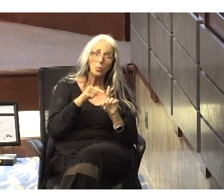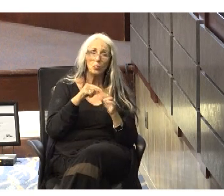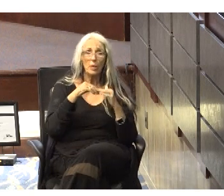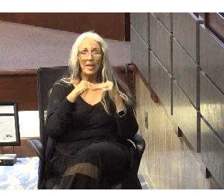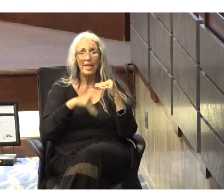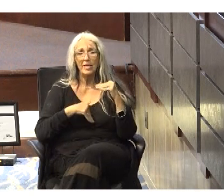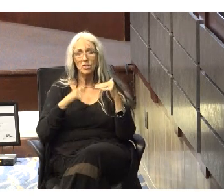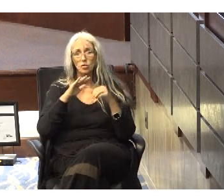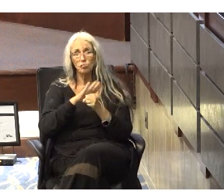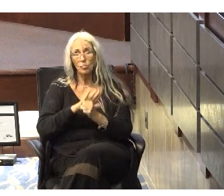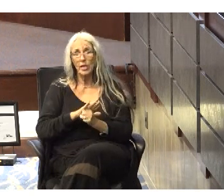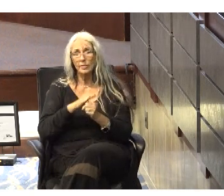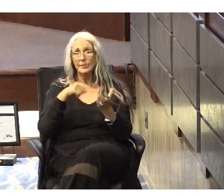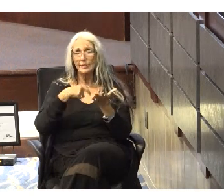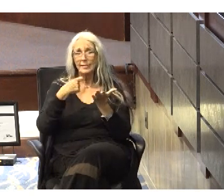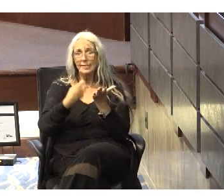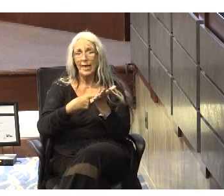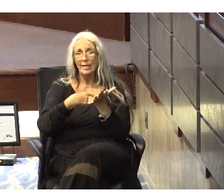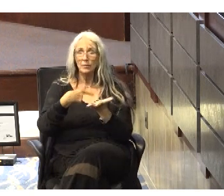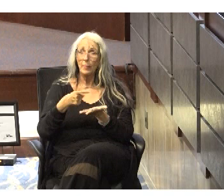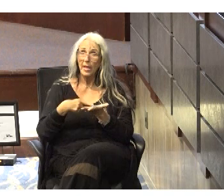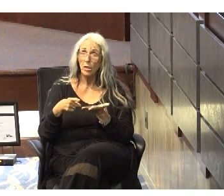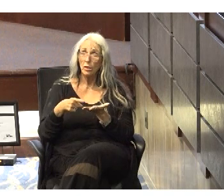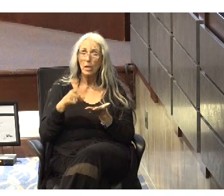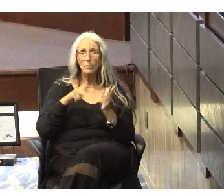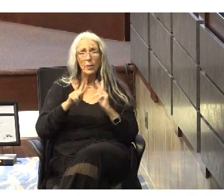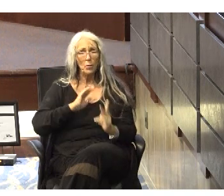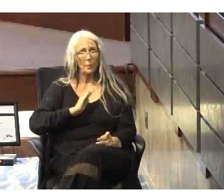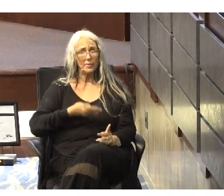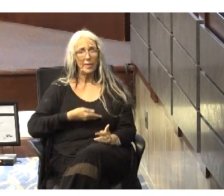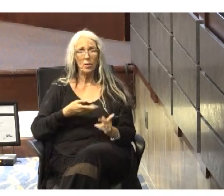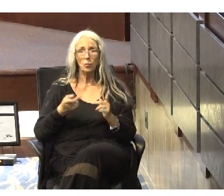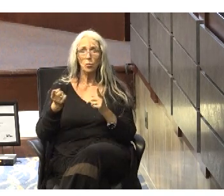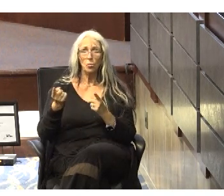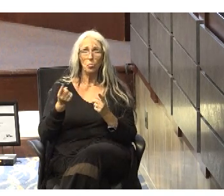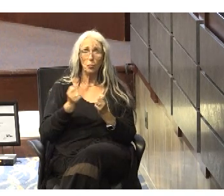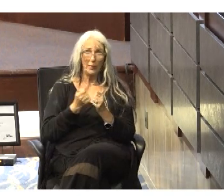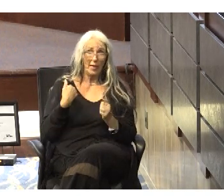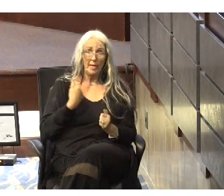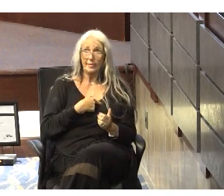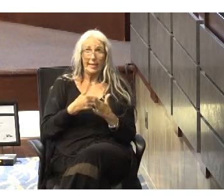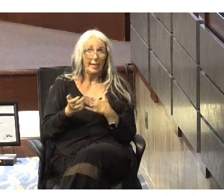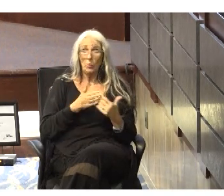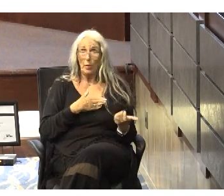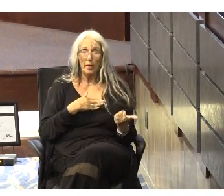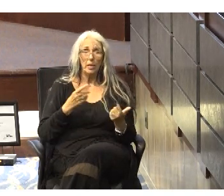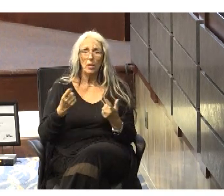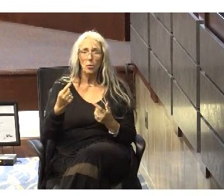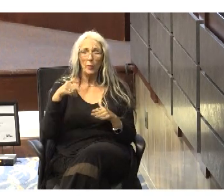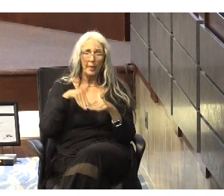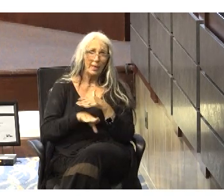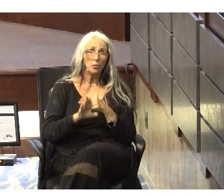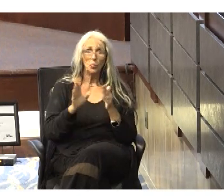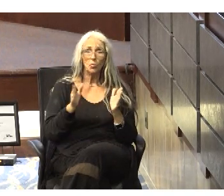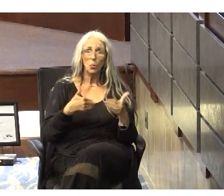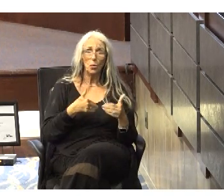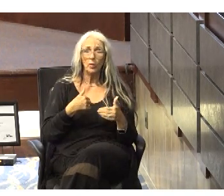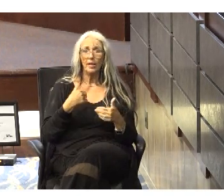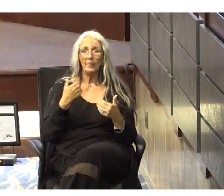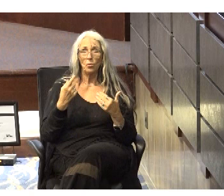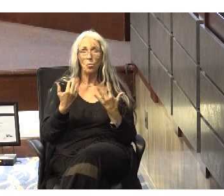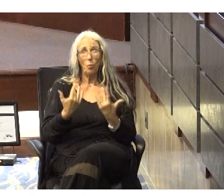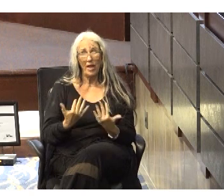taxpayers. People are usually upset already when they come to see us. And when they come in the door and they find out it's a 2-hour